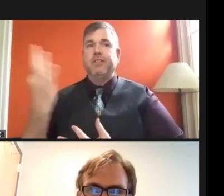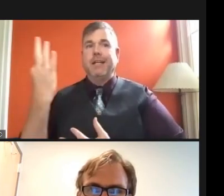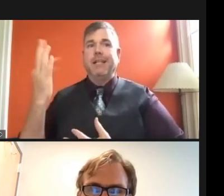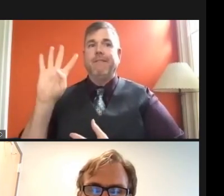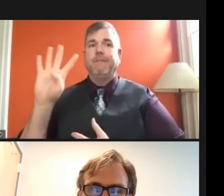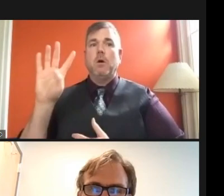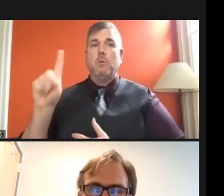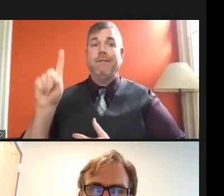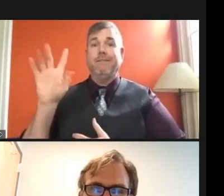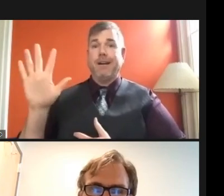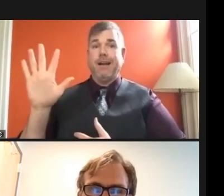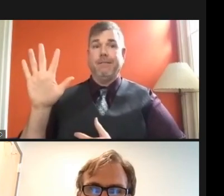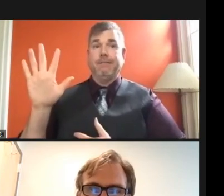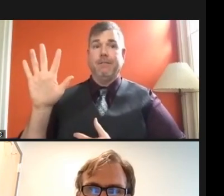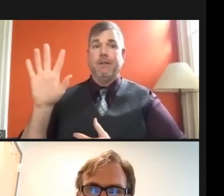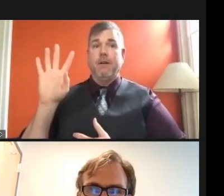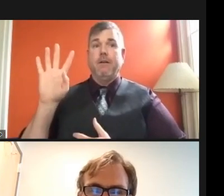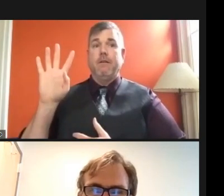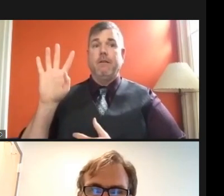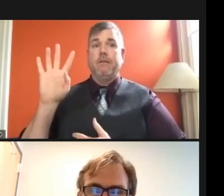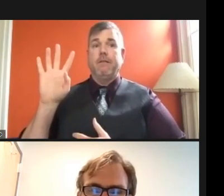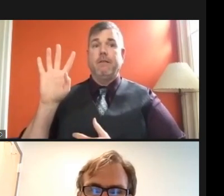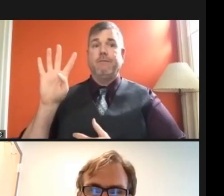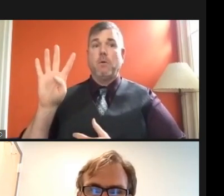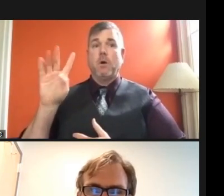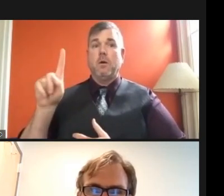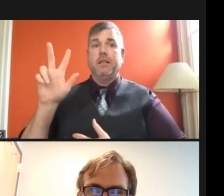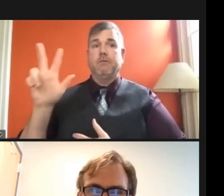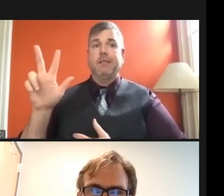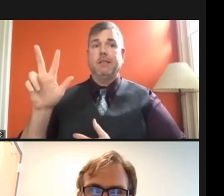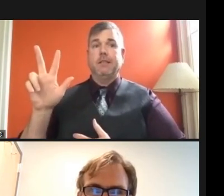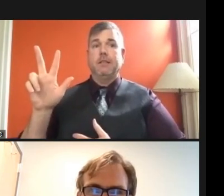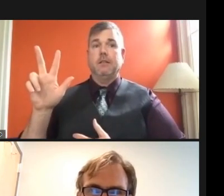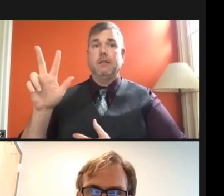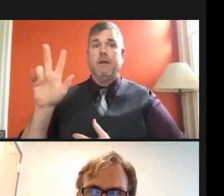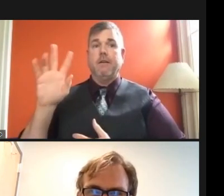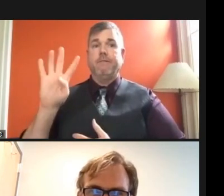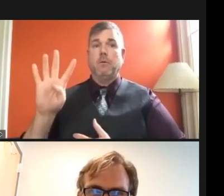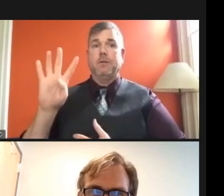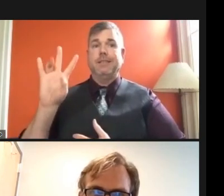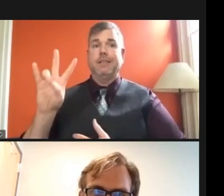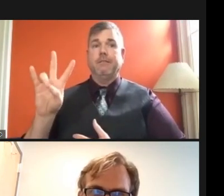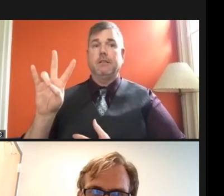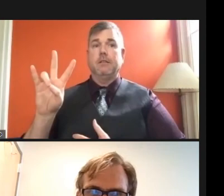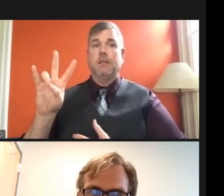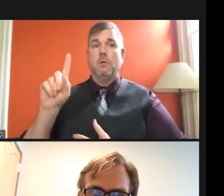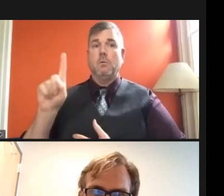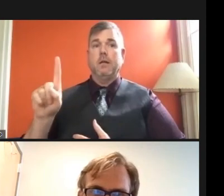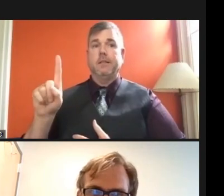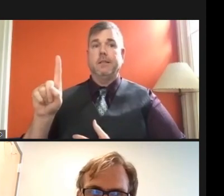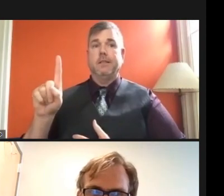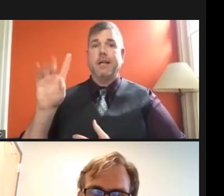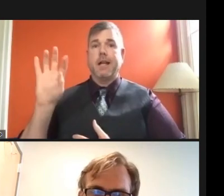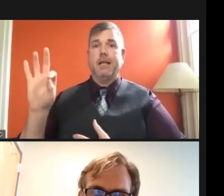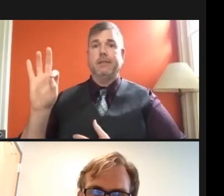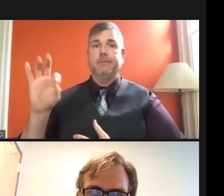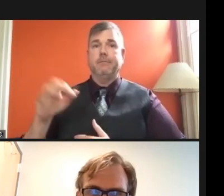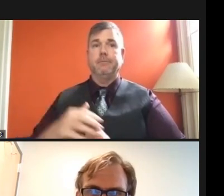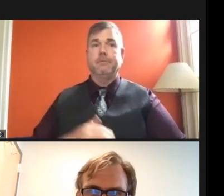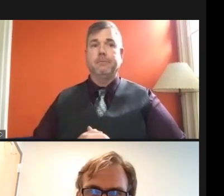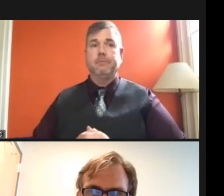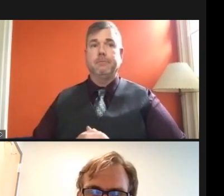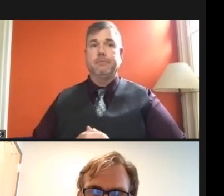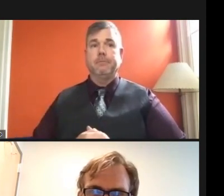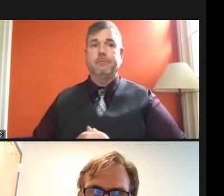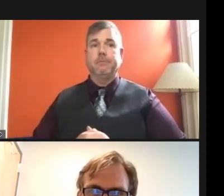415-473-7191. With that, I want to say a big thank you to our three panelists. And again, thank you to all of you for watching. Stay